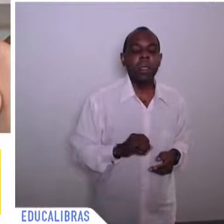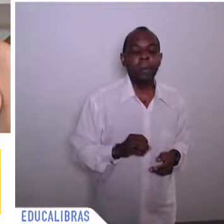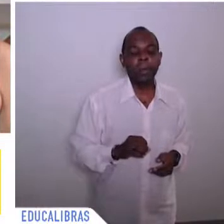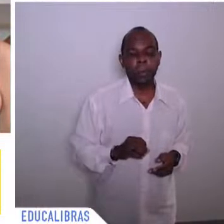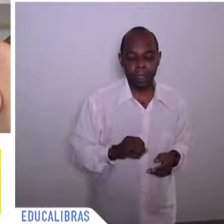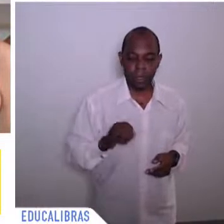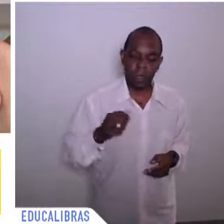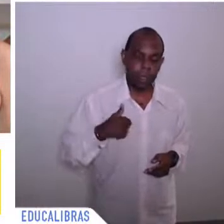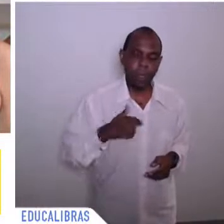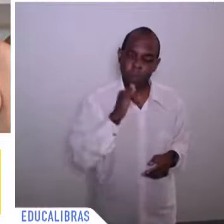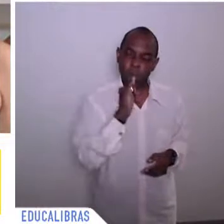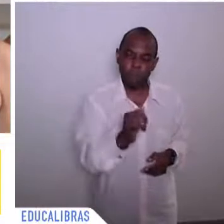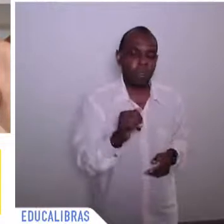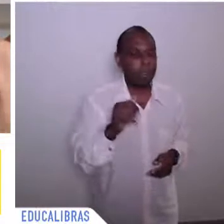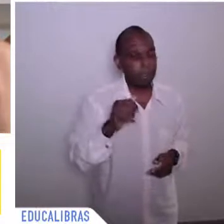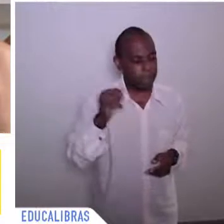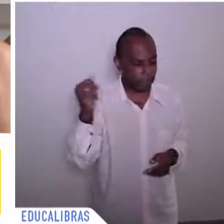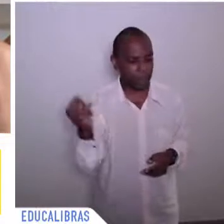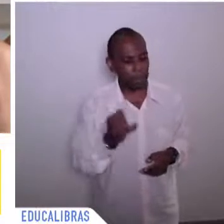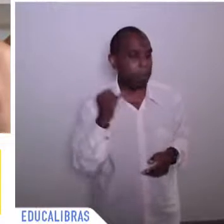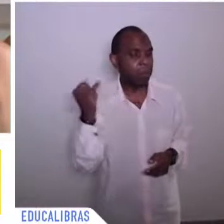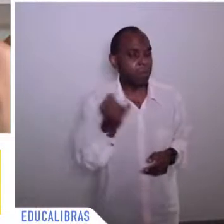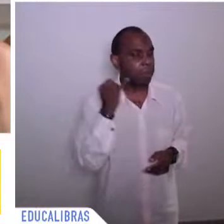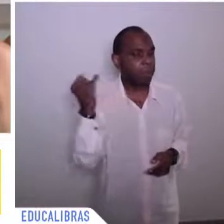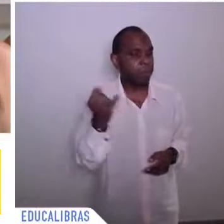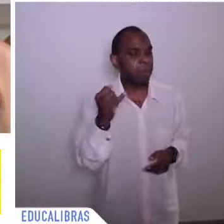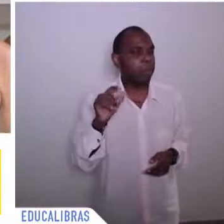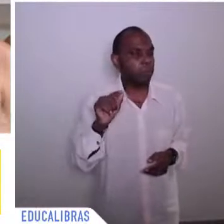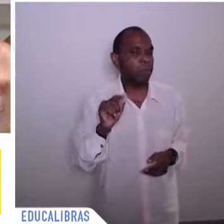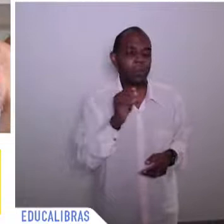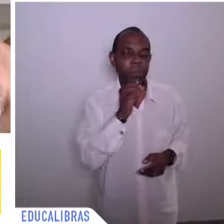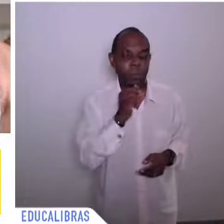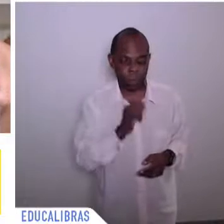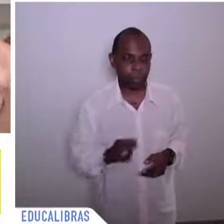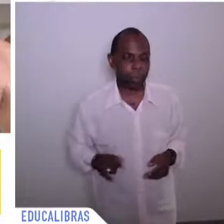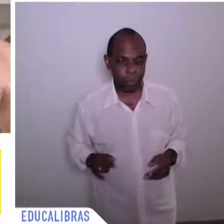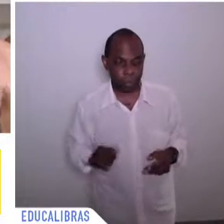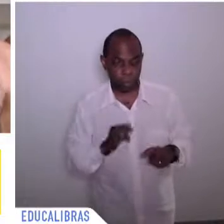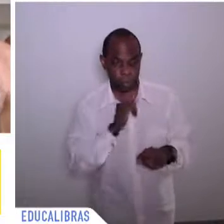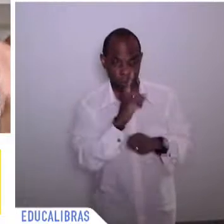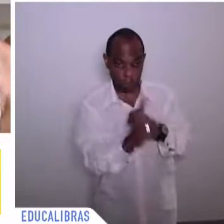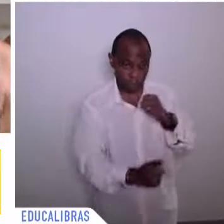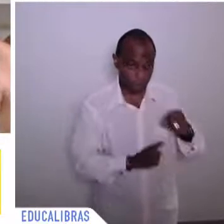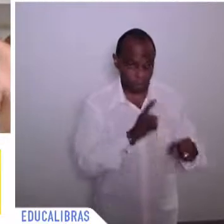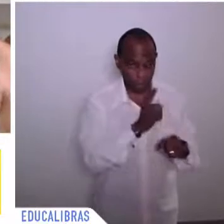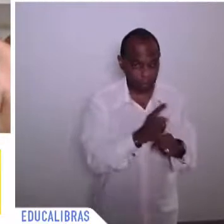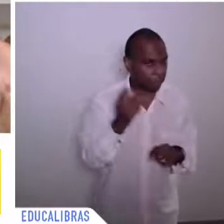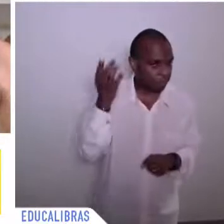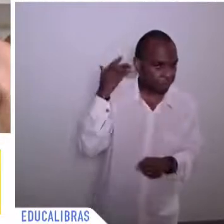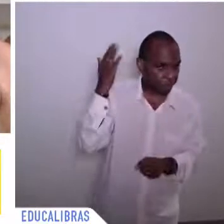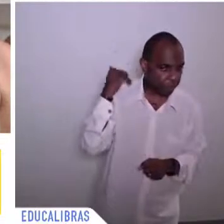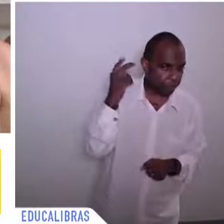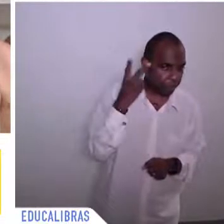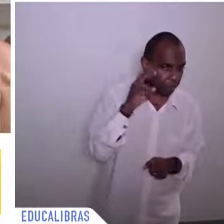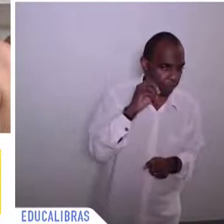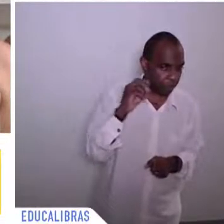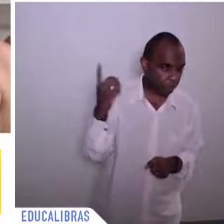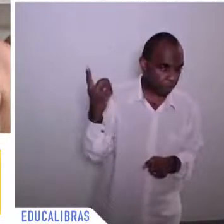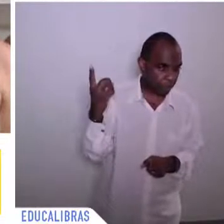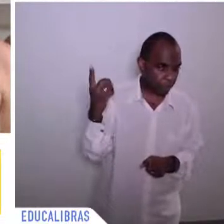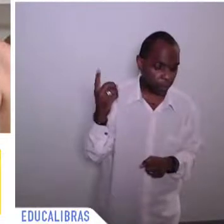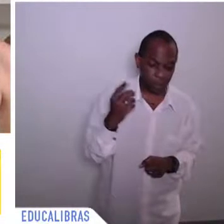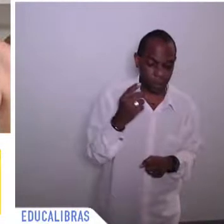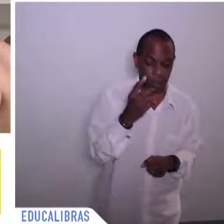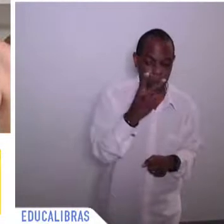Cláudio. One thing I think it's very important for us to think about is that the same social media that